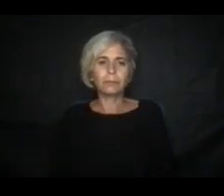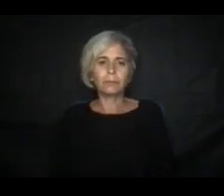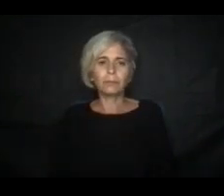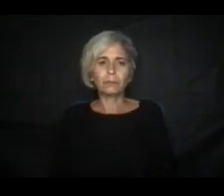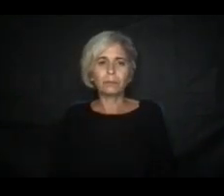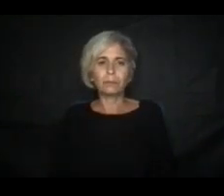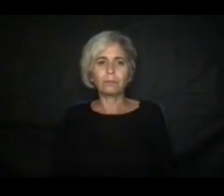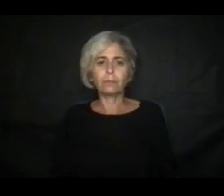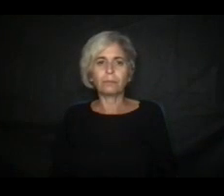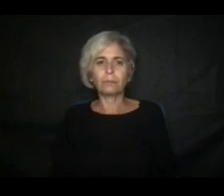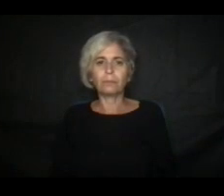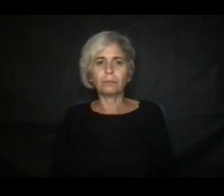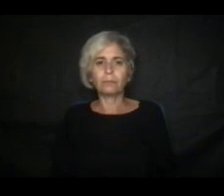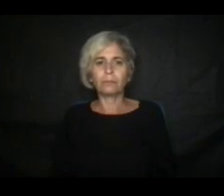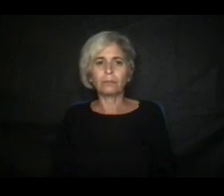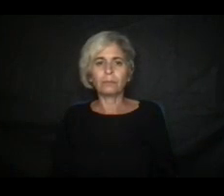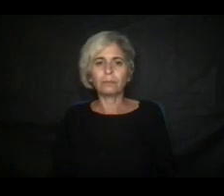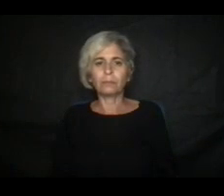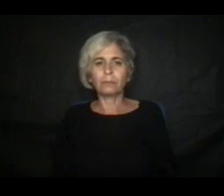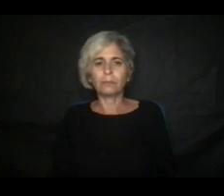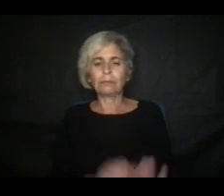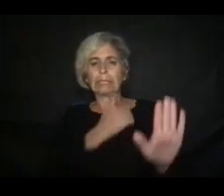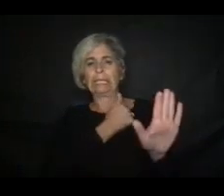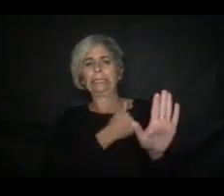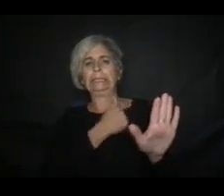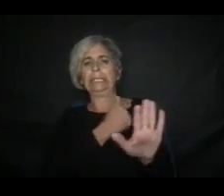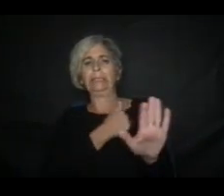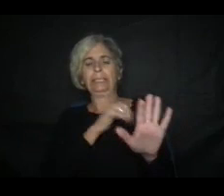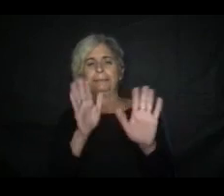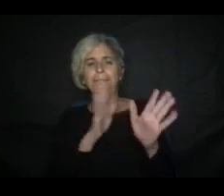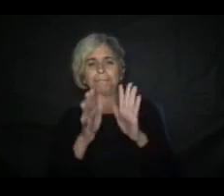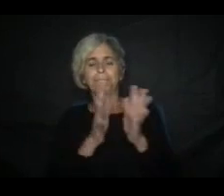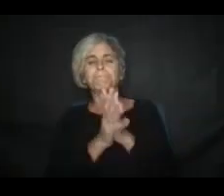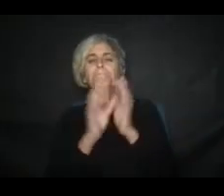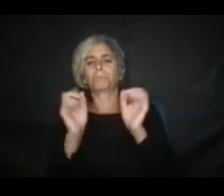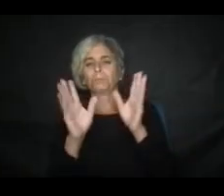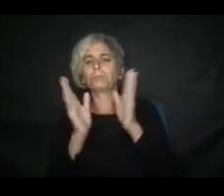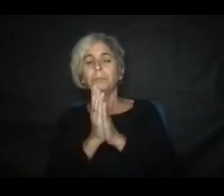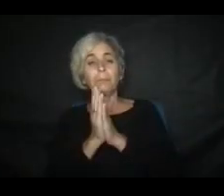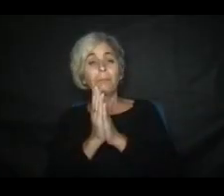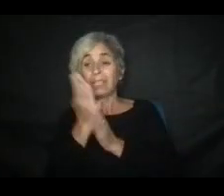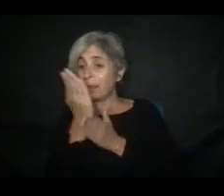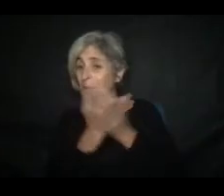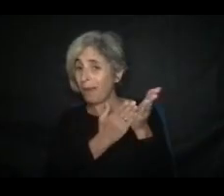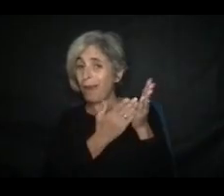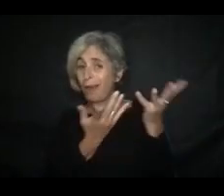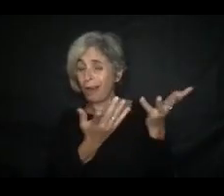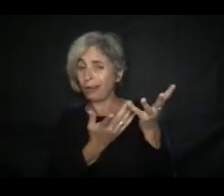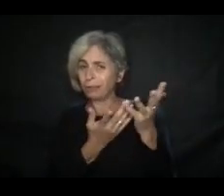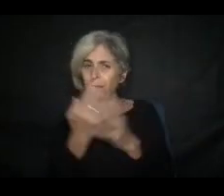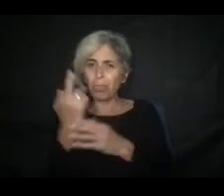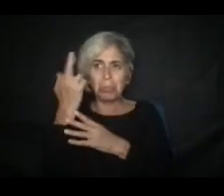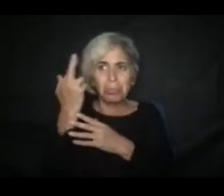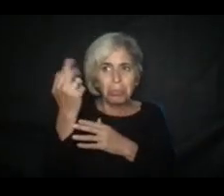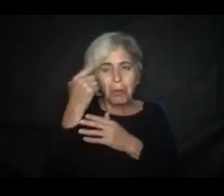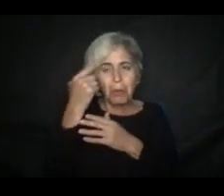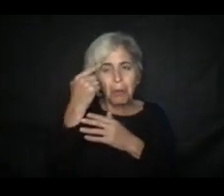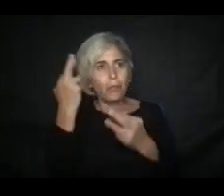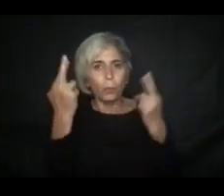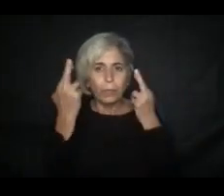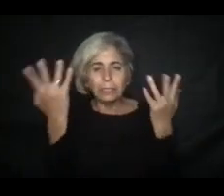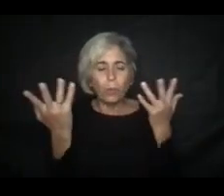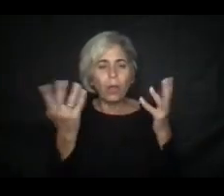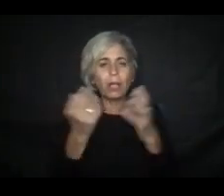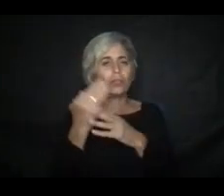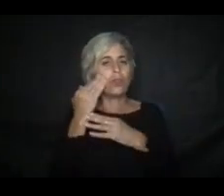Sorry, I'm just having a little trouble with this. Sooner or later I'll get it. And part of the rationale for that, and part of the reason, is what's known